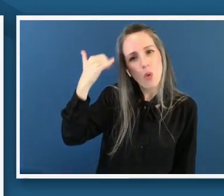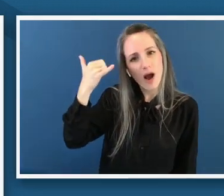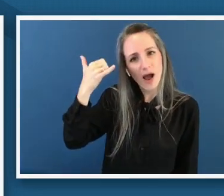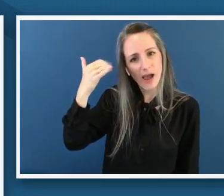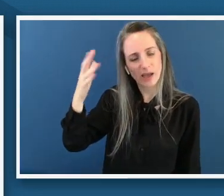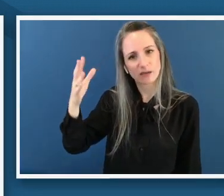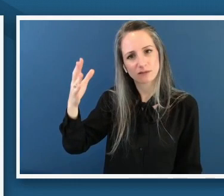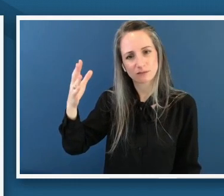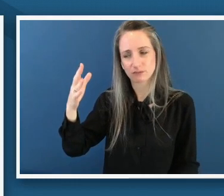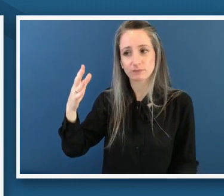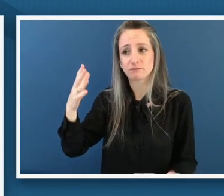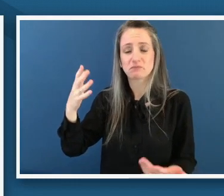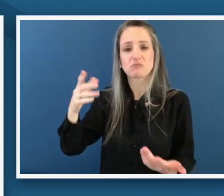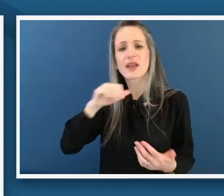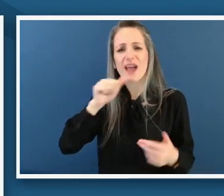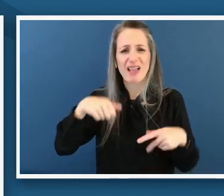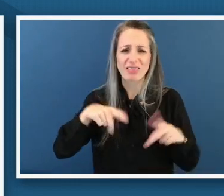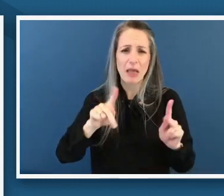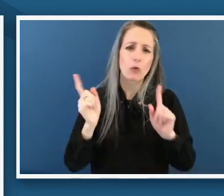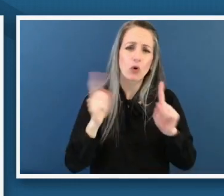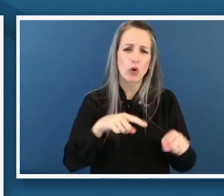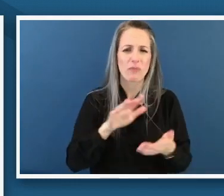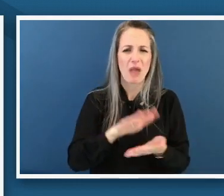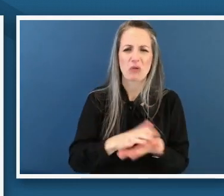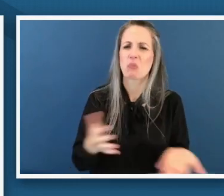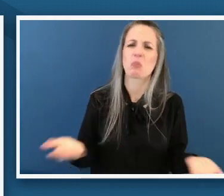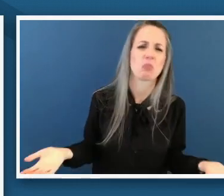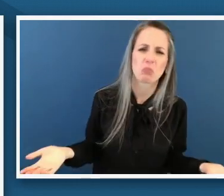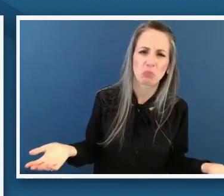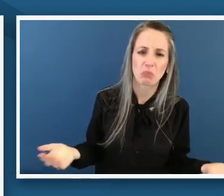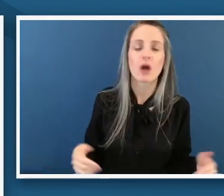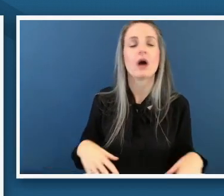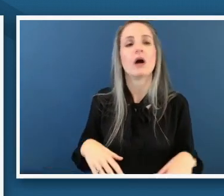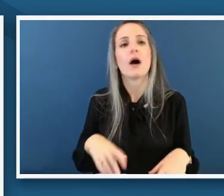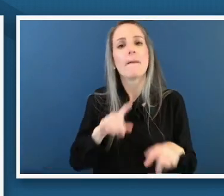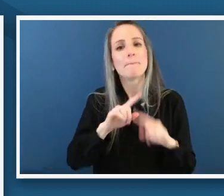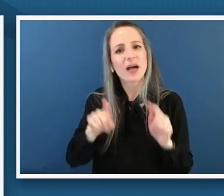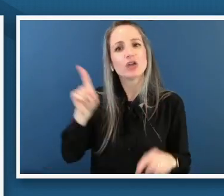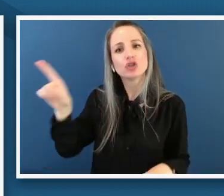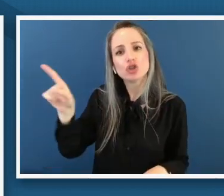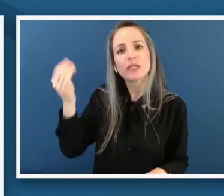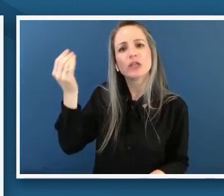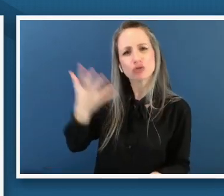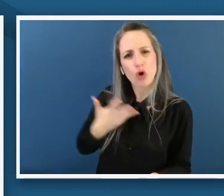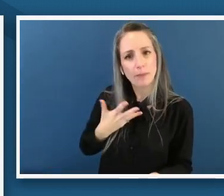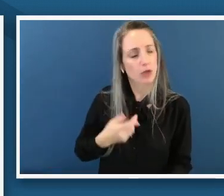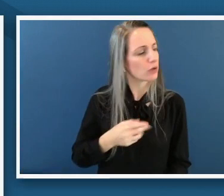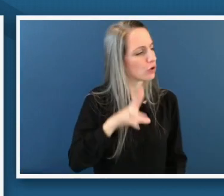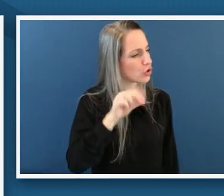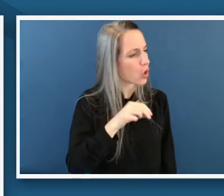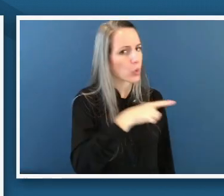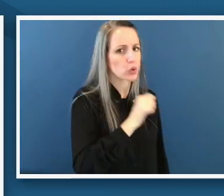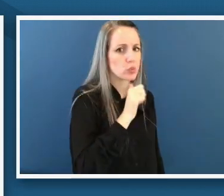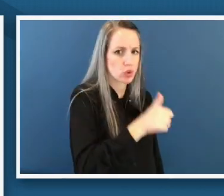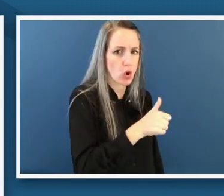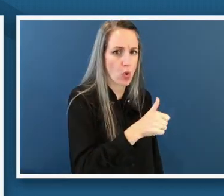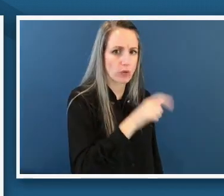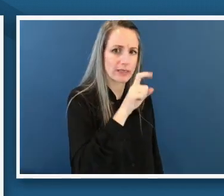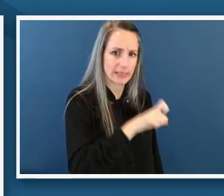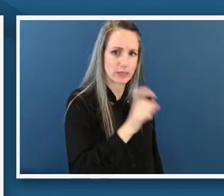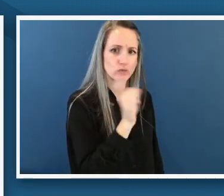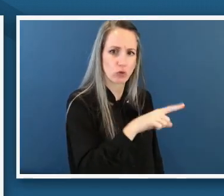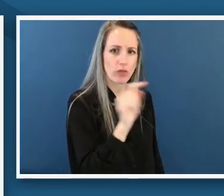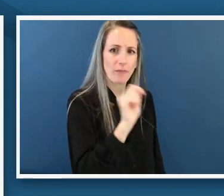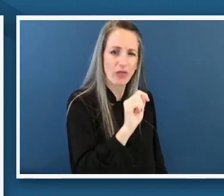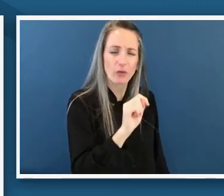fact that she didn't let me go to the bathroom. Is the fact that she told me that I didn't need to go to the bathroom. Like I didn't know what was happening